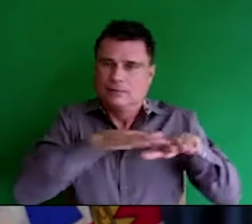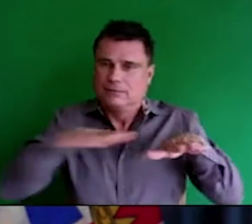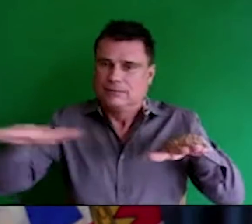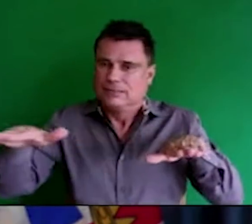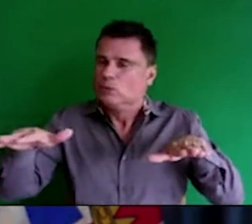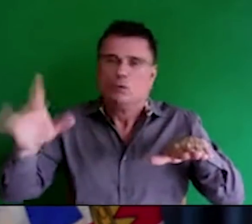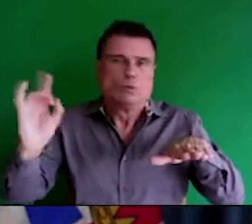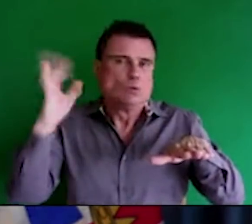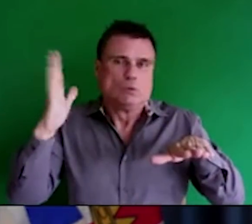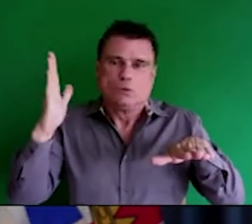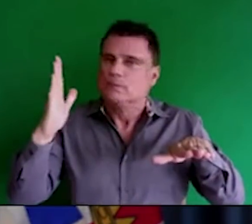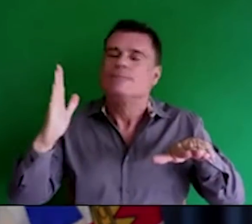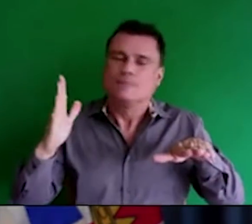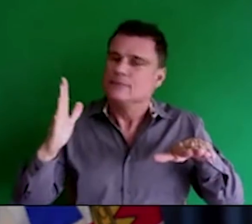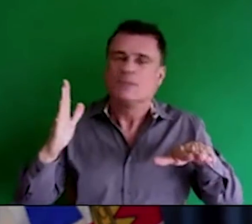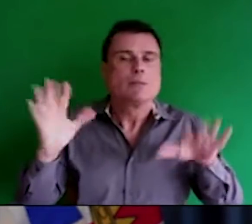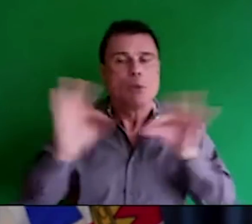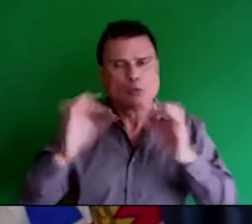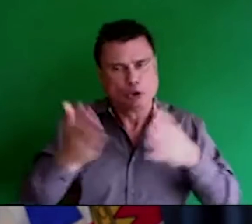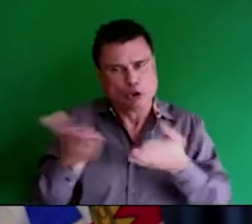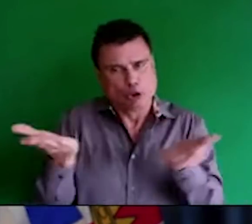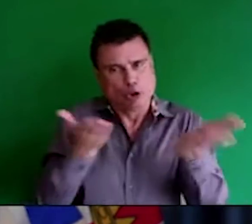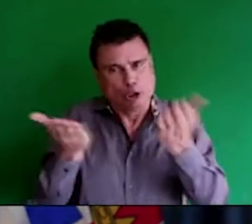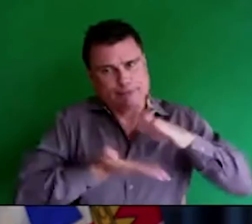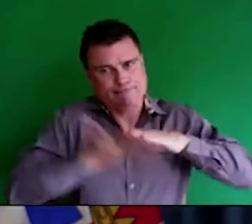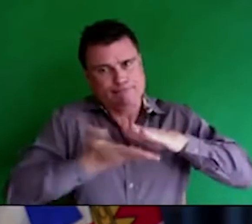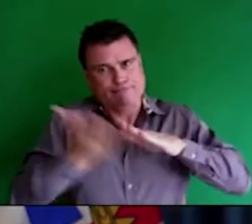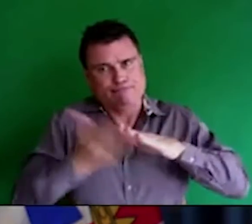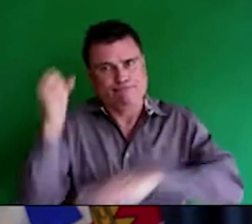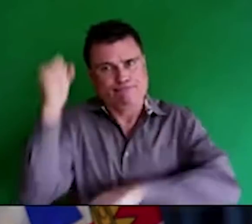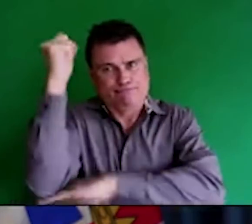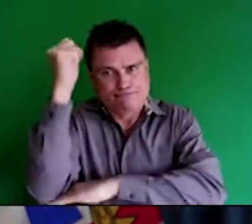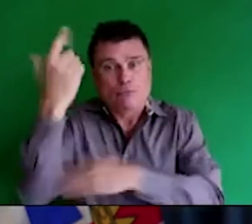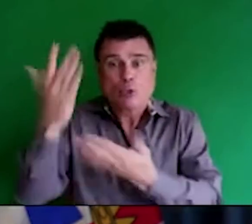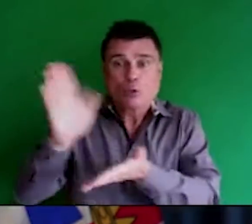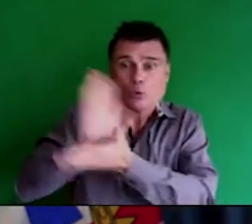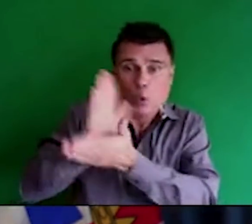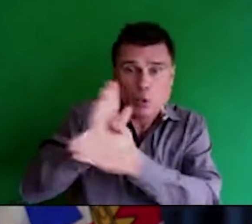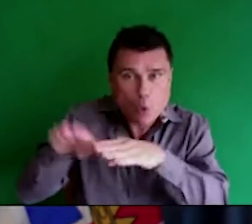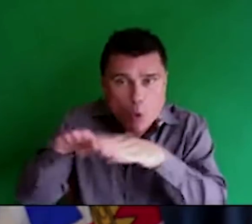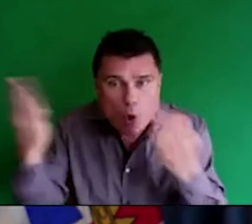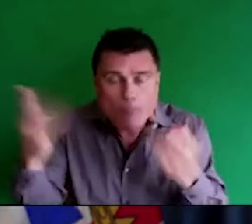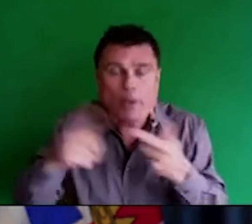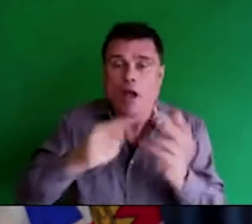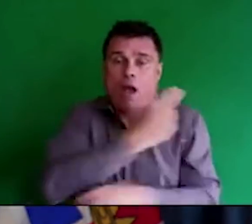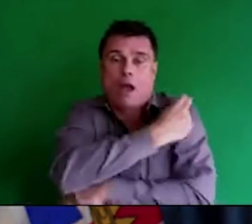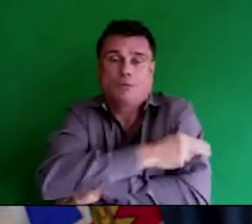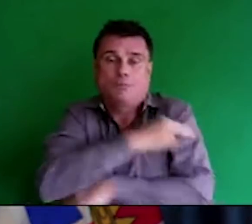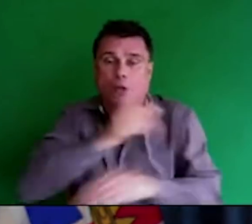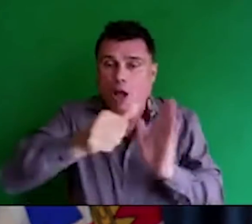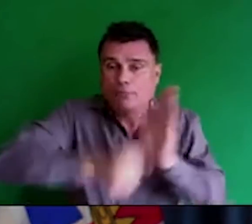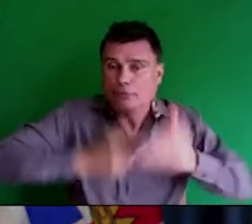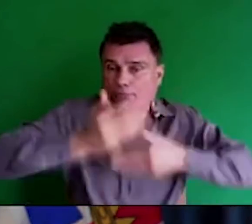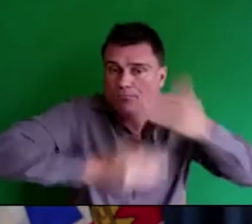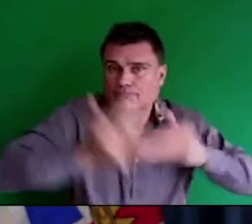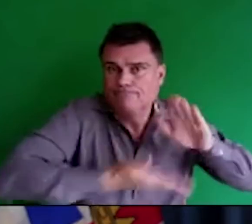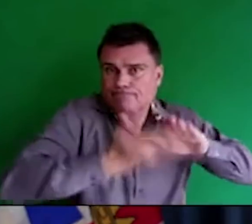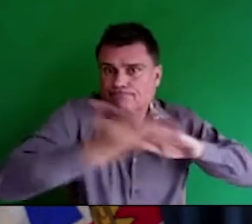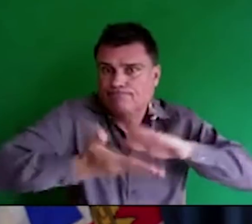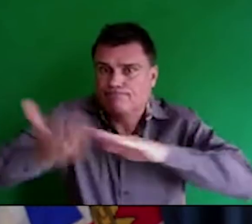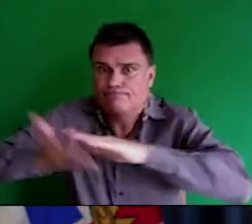as possible. All of this is at jeopardy if we don't continue to focus on working together, each other, taking